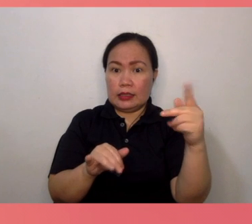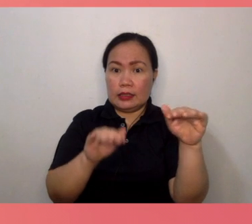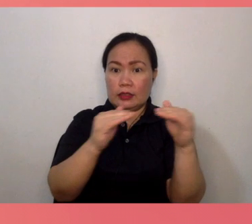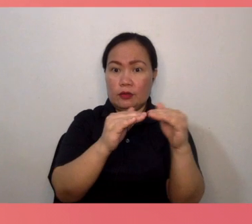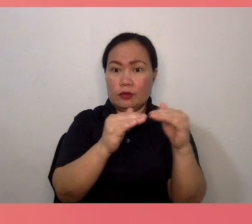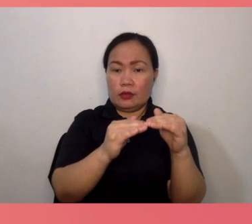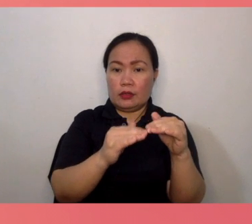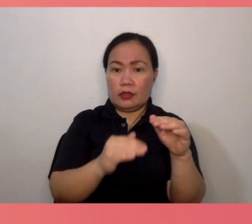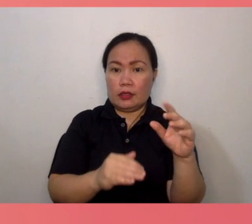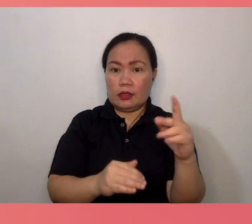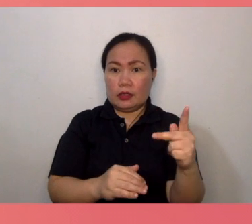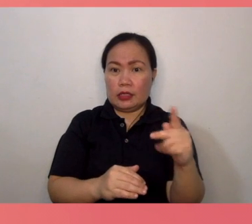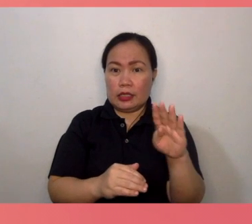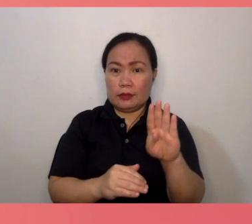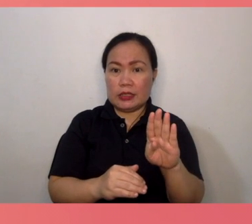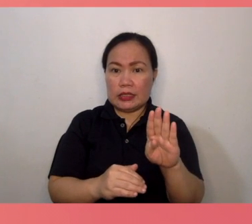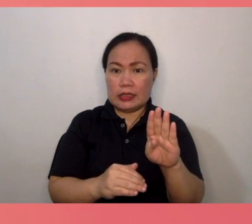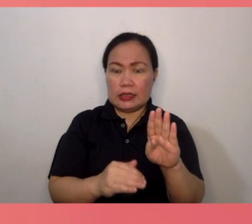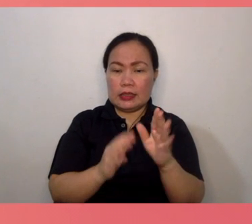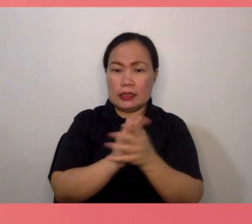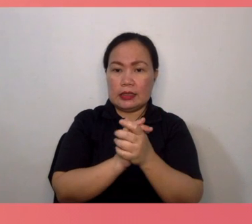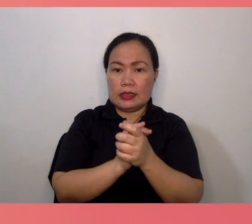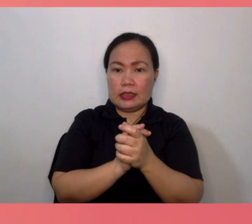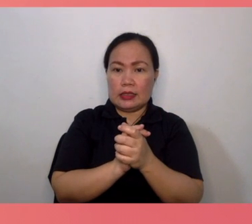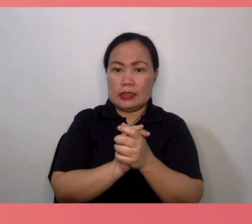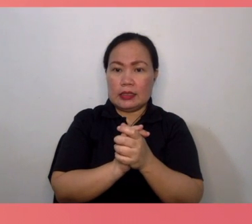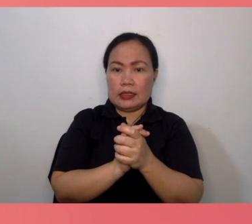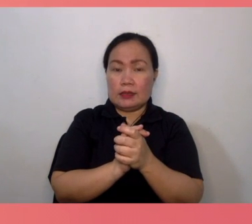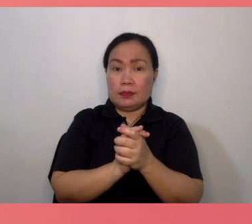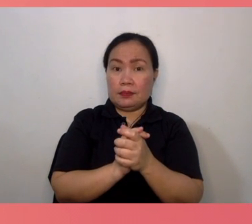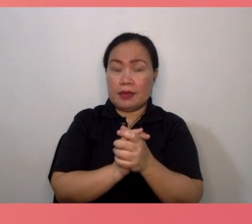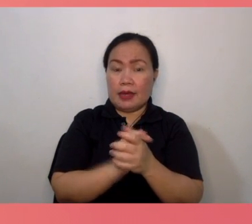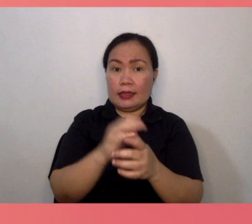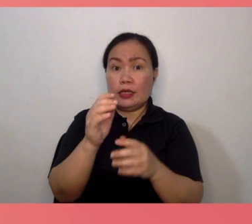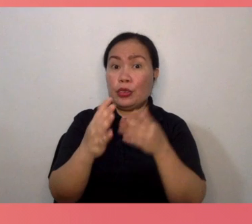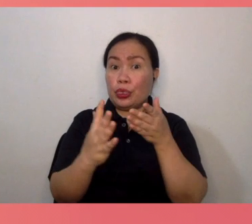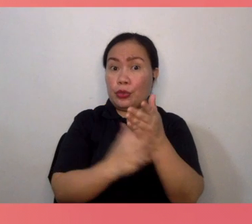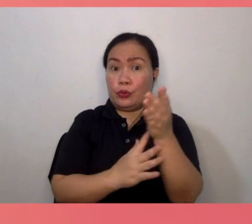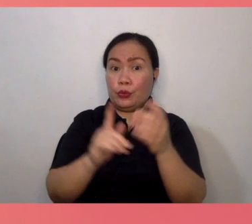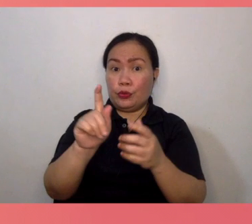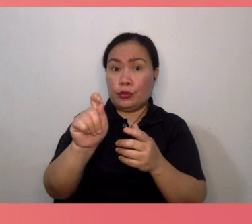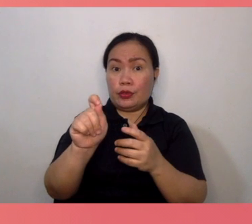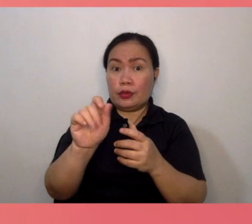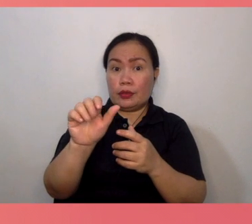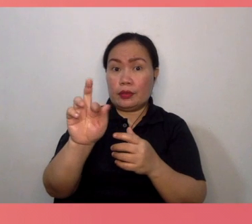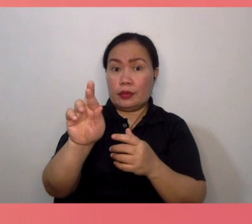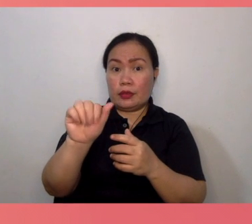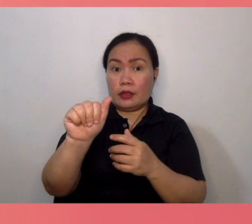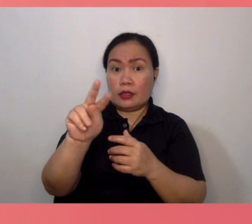rin equal kay DK over KB. So, by transitivity or transitive